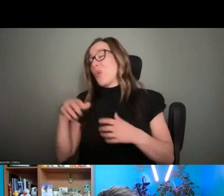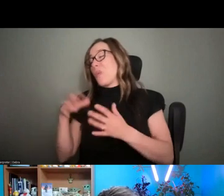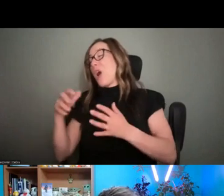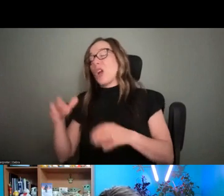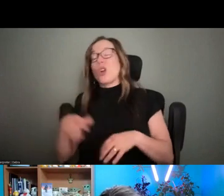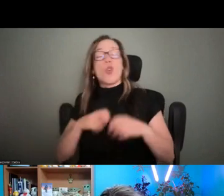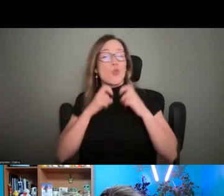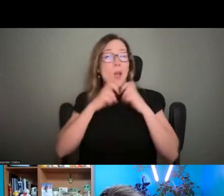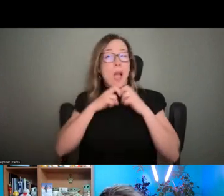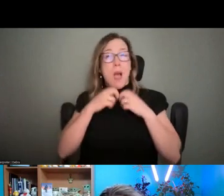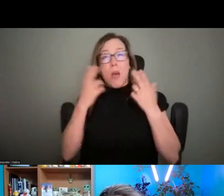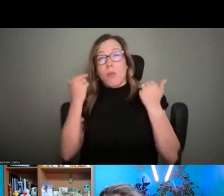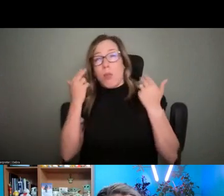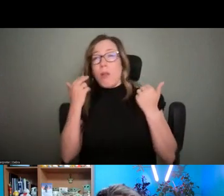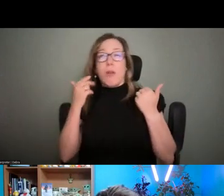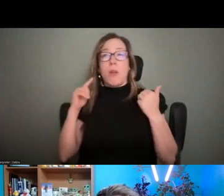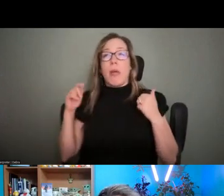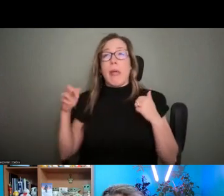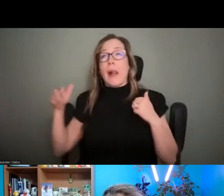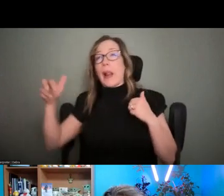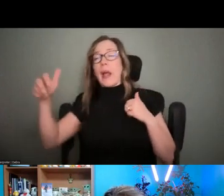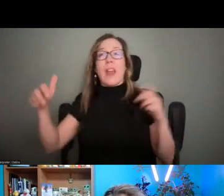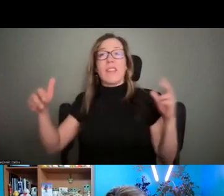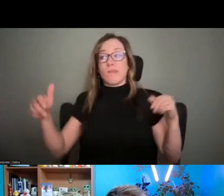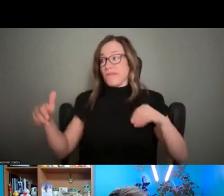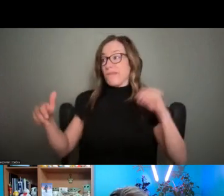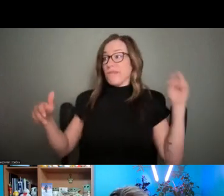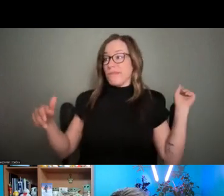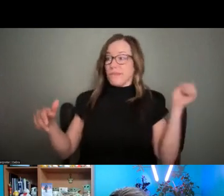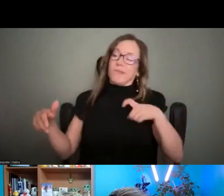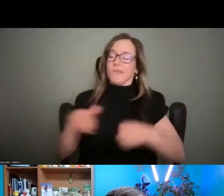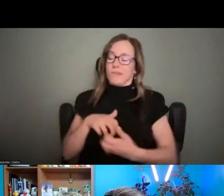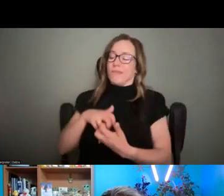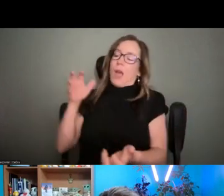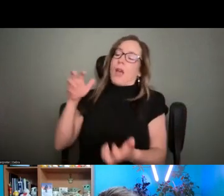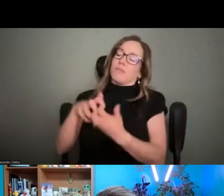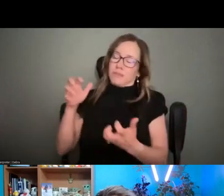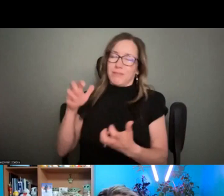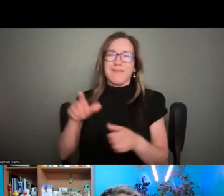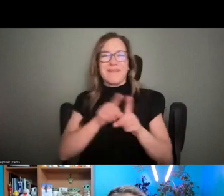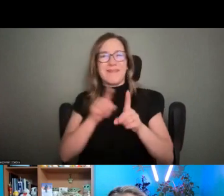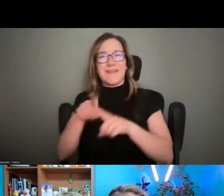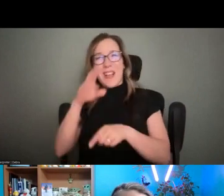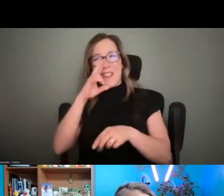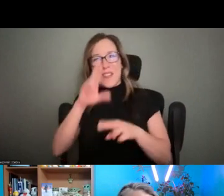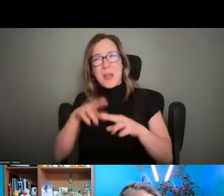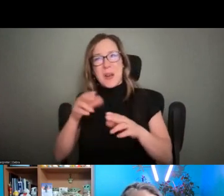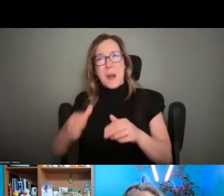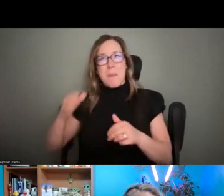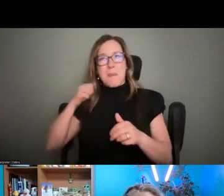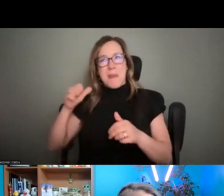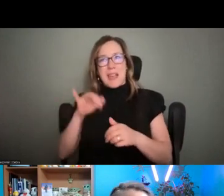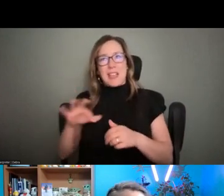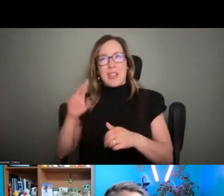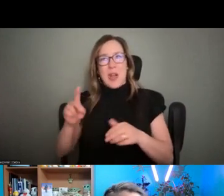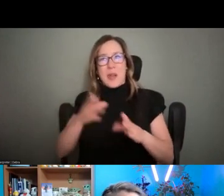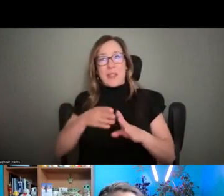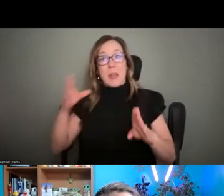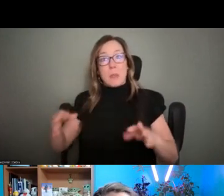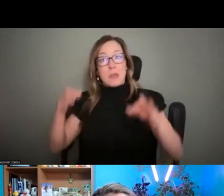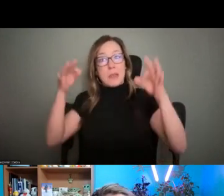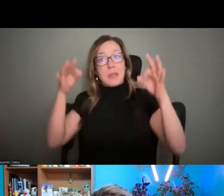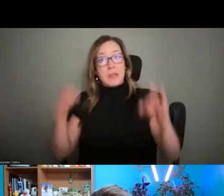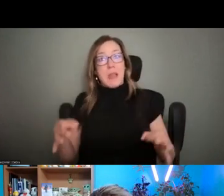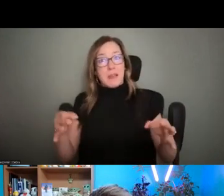run across the back door. And to make things a little bit more fun, our backyard neighbor decided to take today